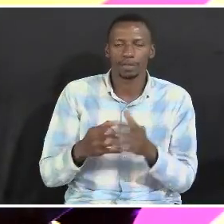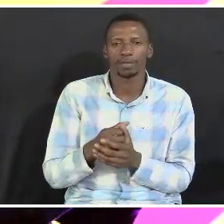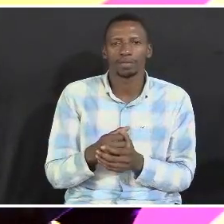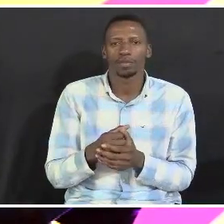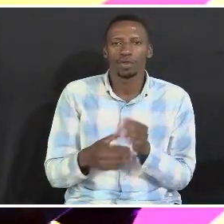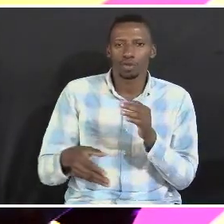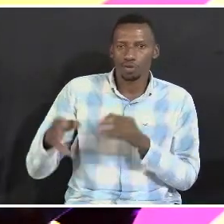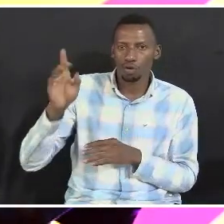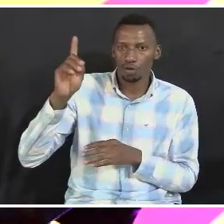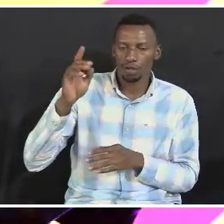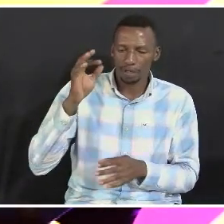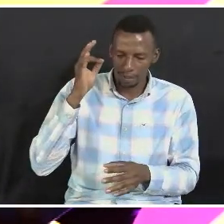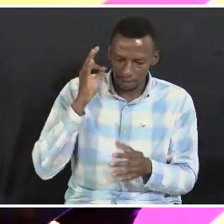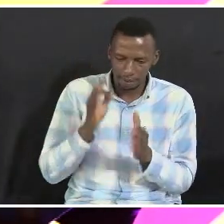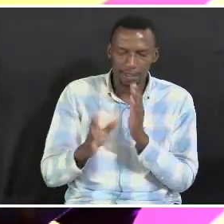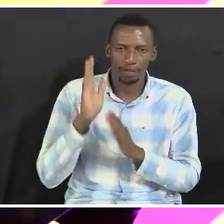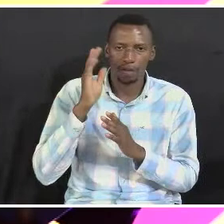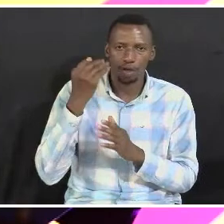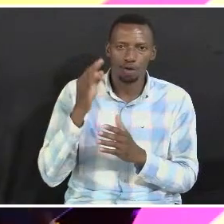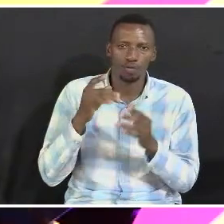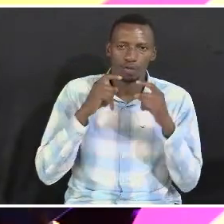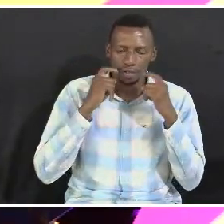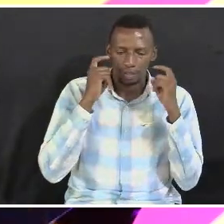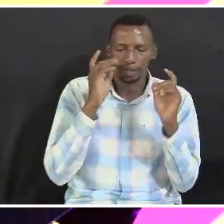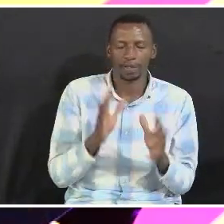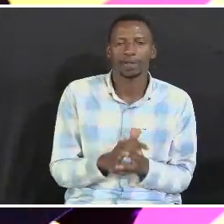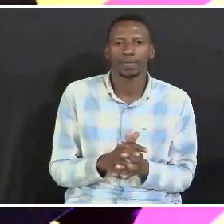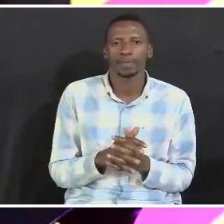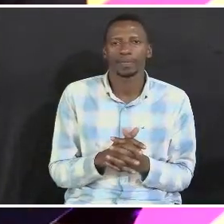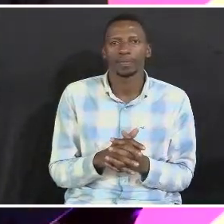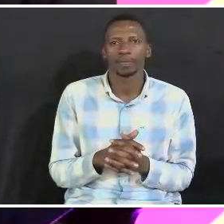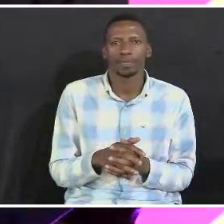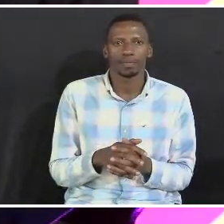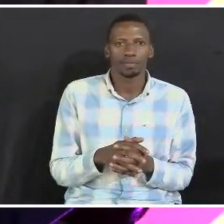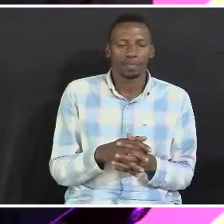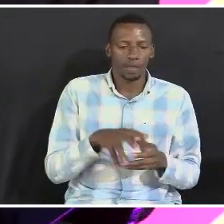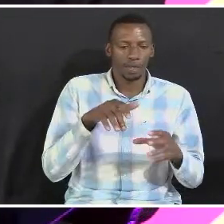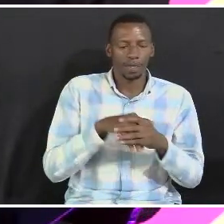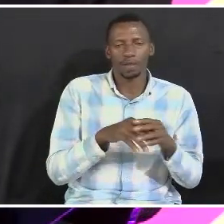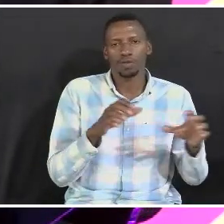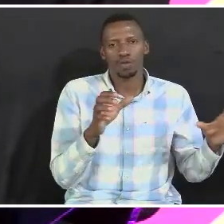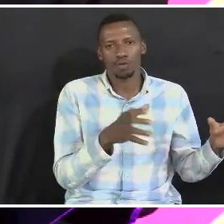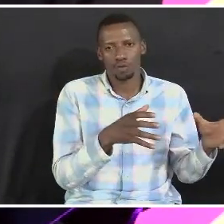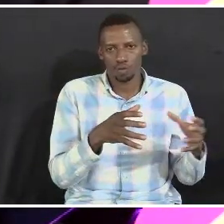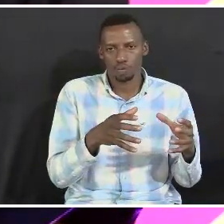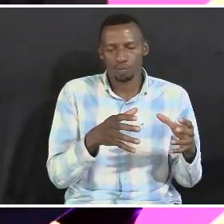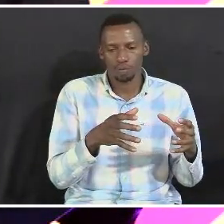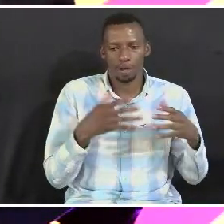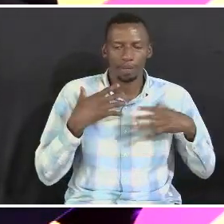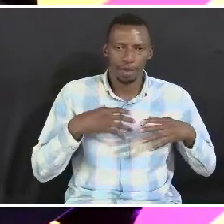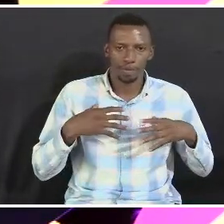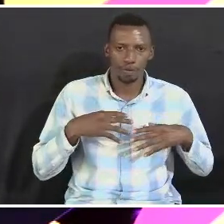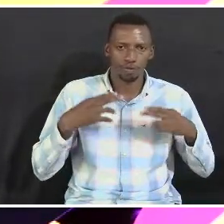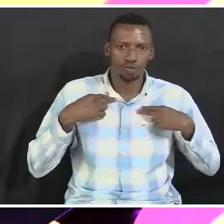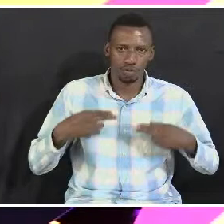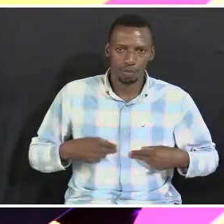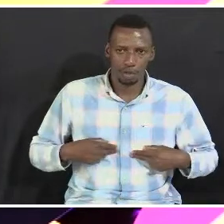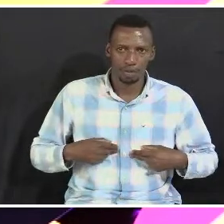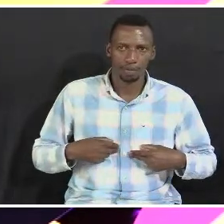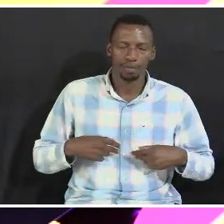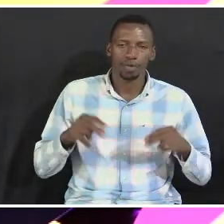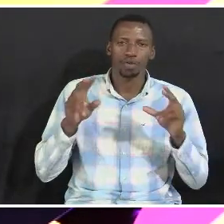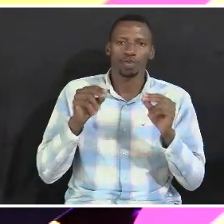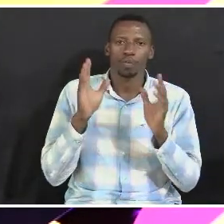the justifier of the sinner. Among human beings, none has been given a